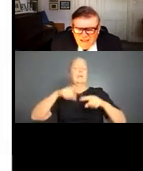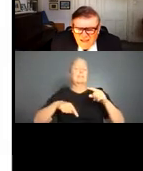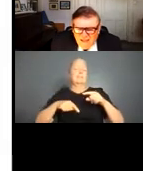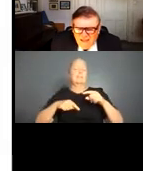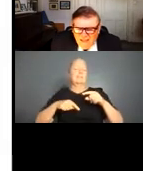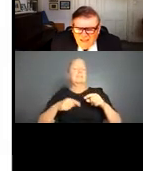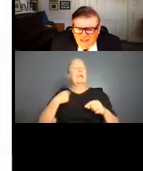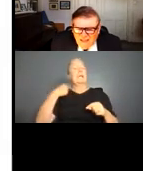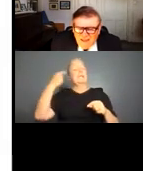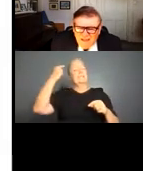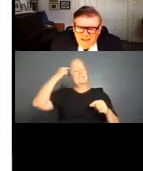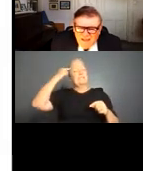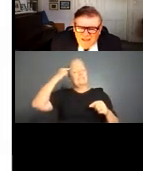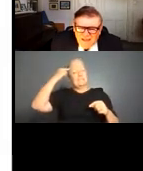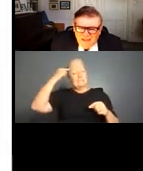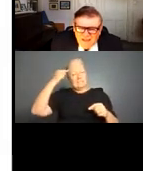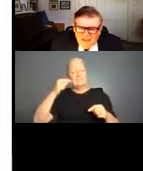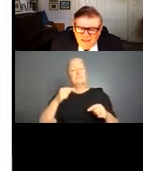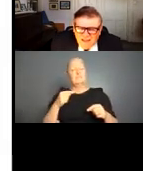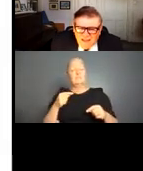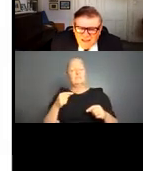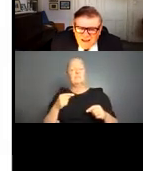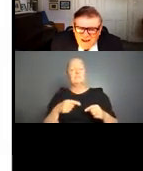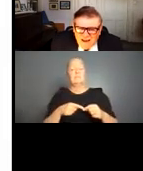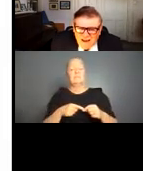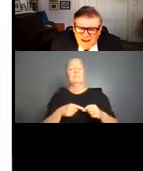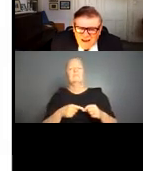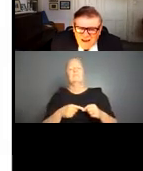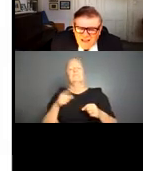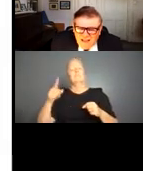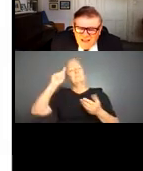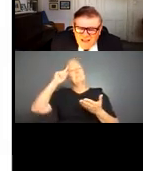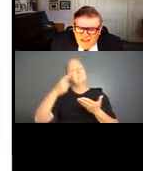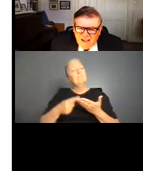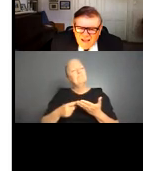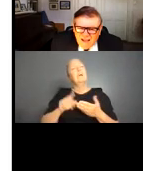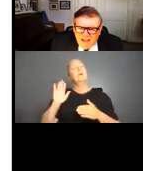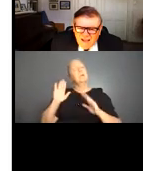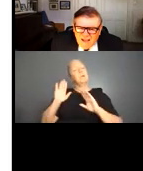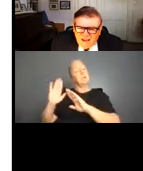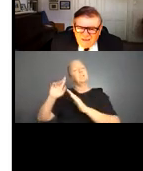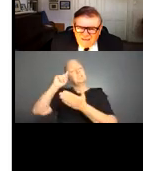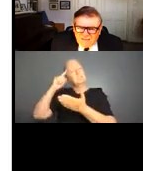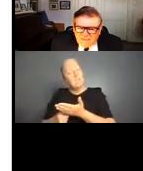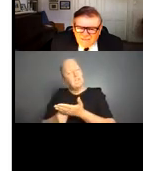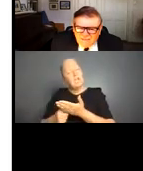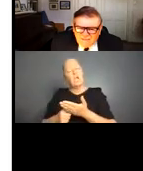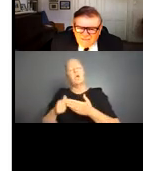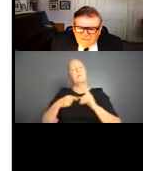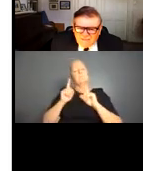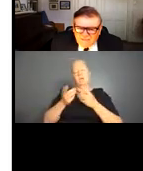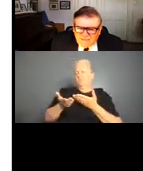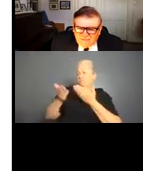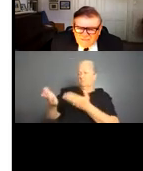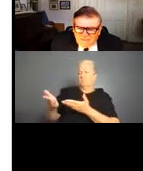there's no objective way of determining the way a person make their own decision, and we should allow people to make mistakes. We